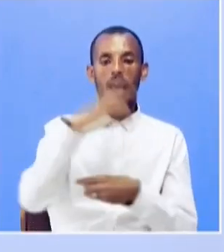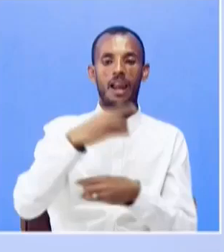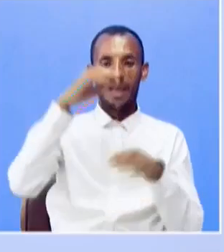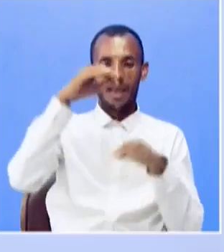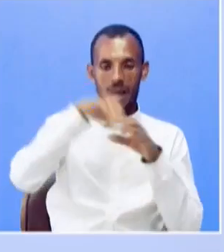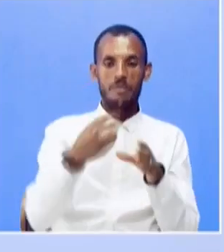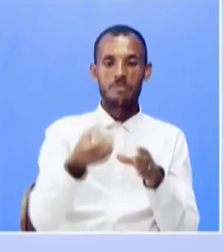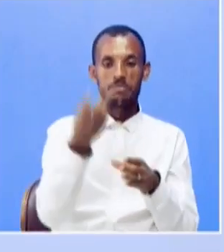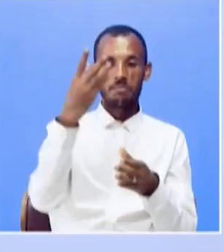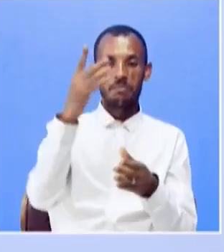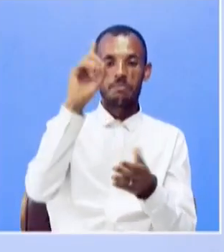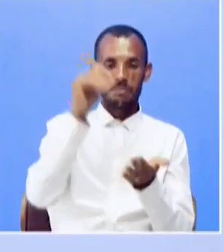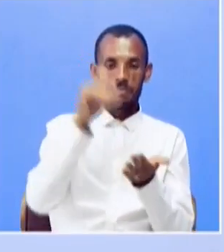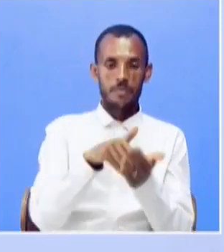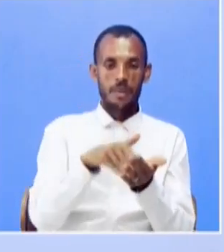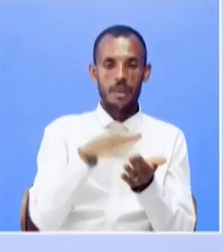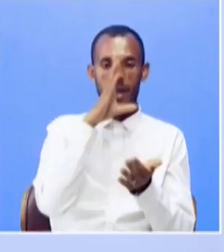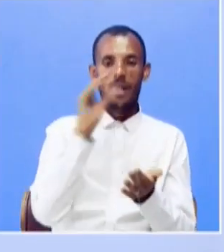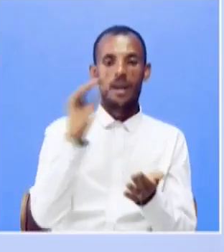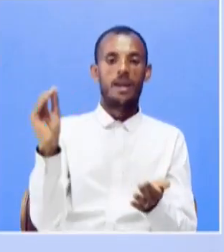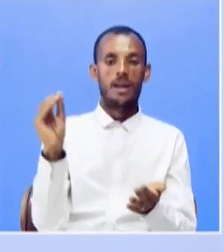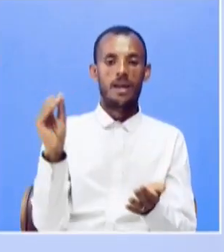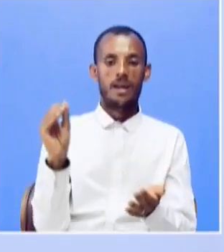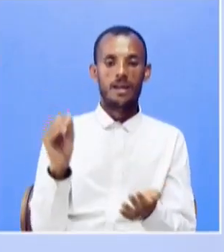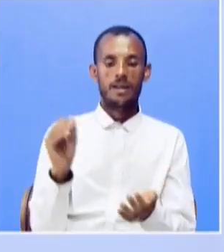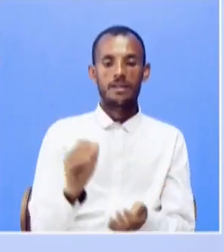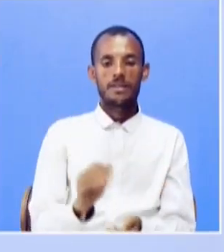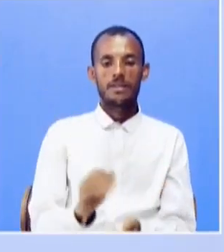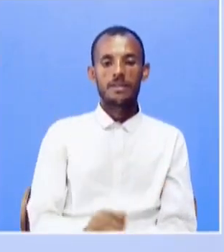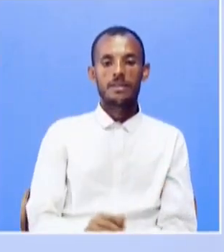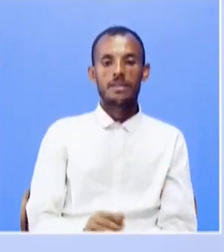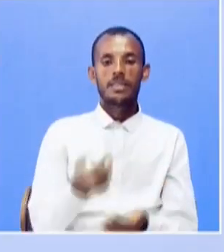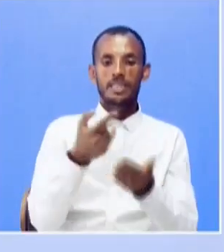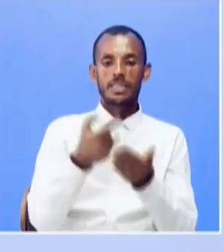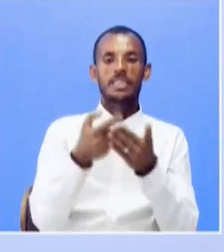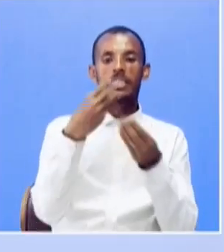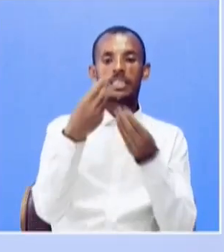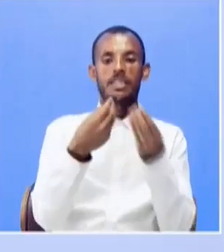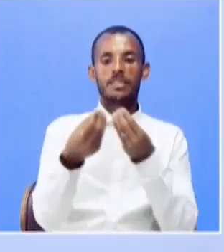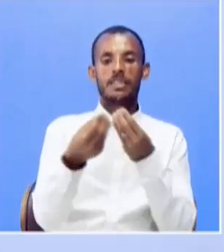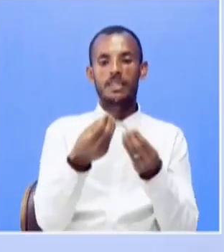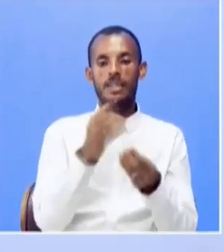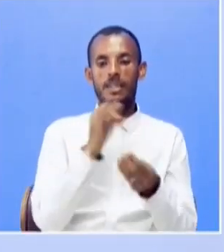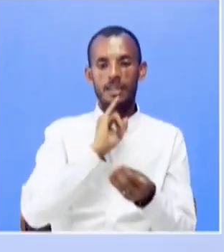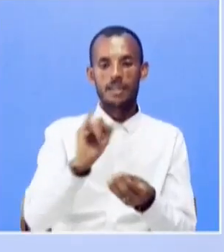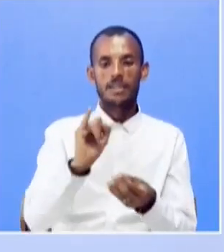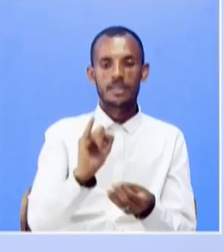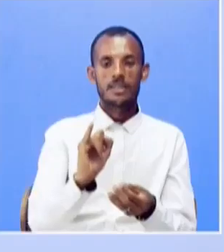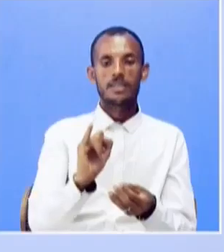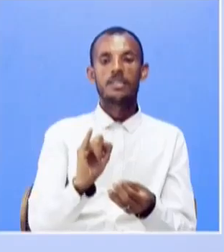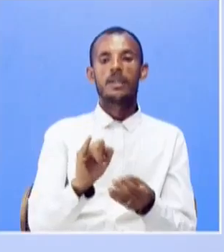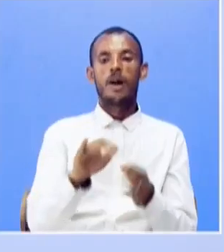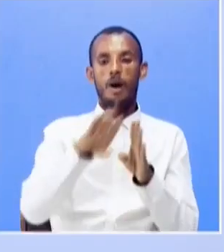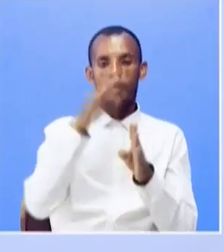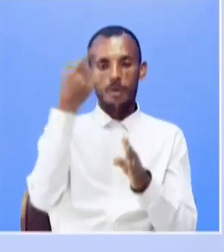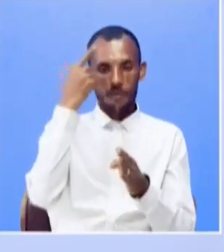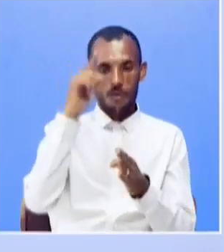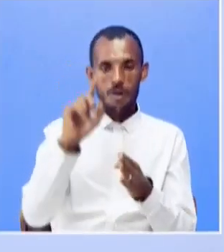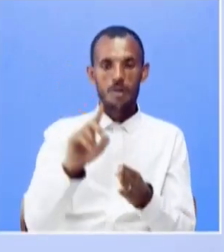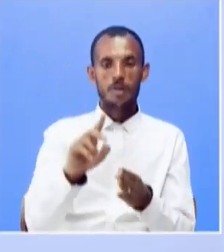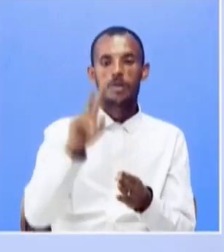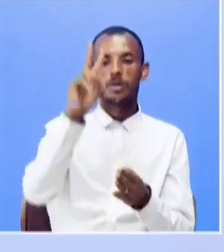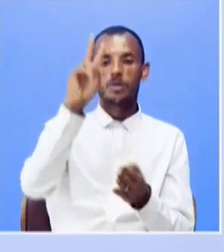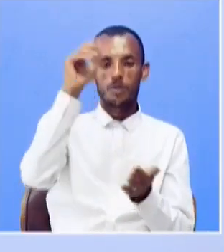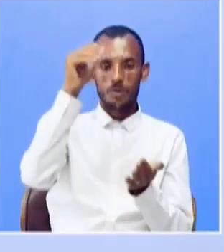1,000. And this stationery is open for